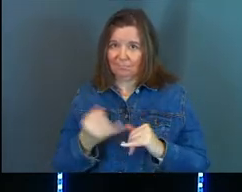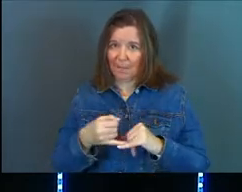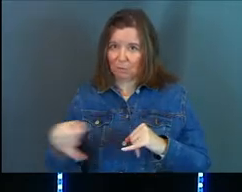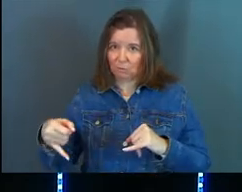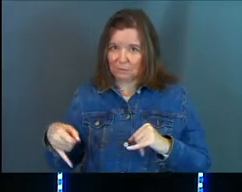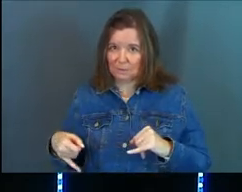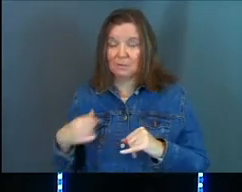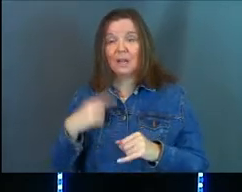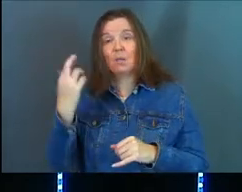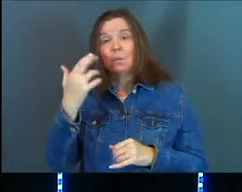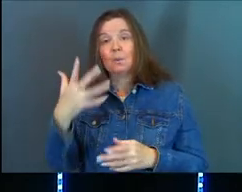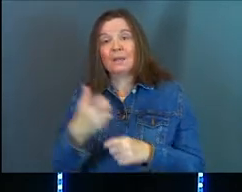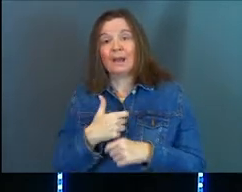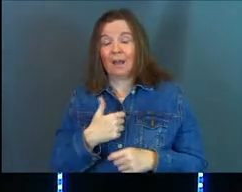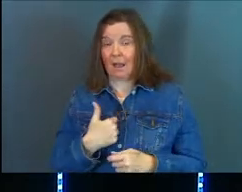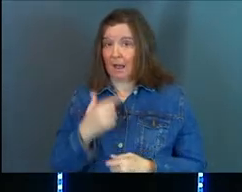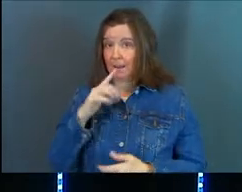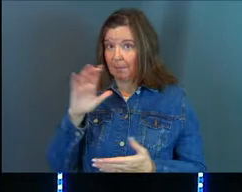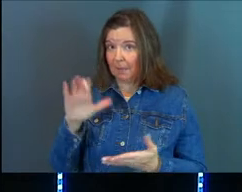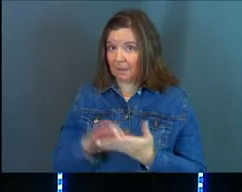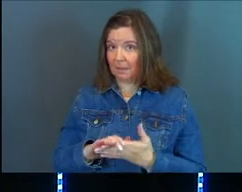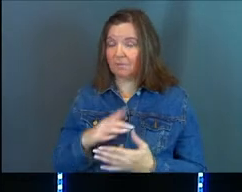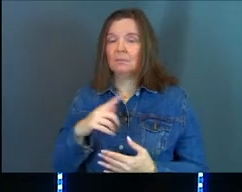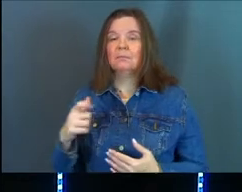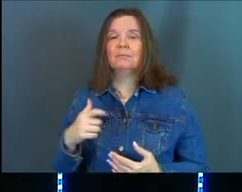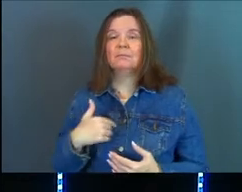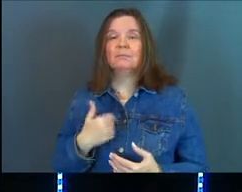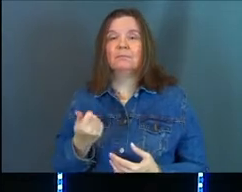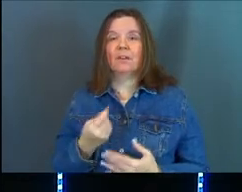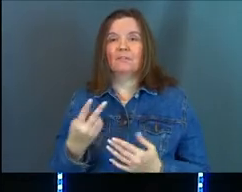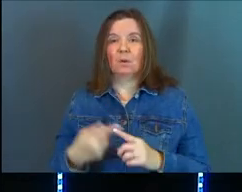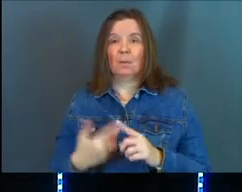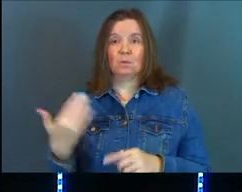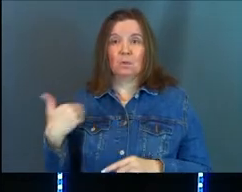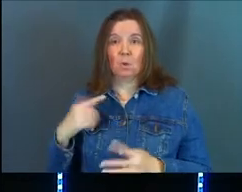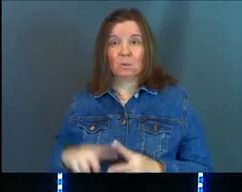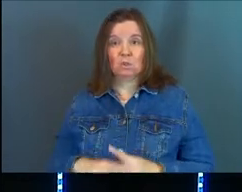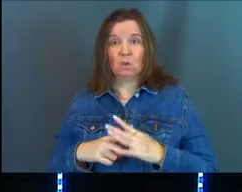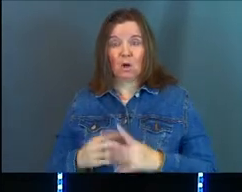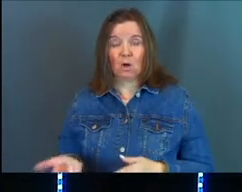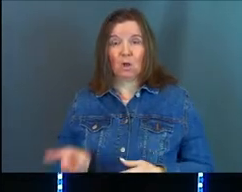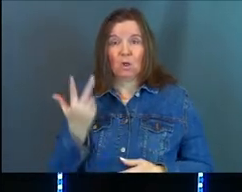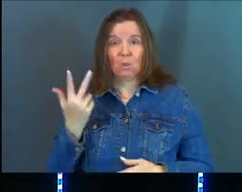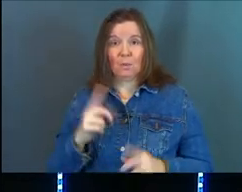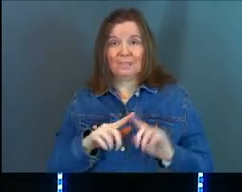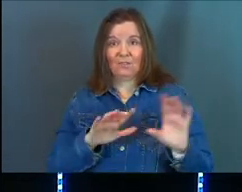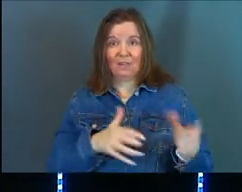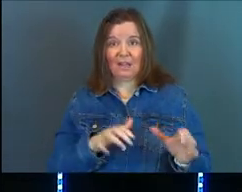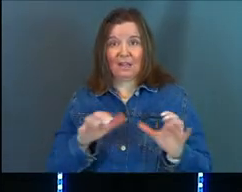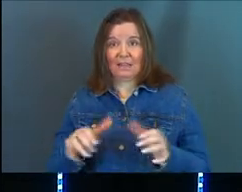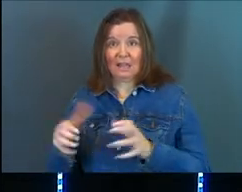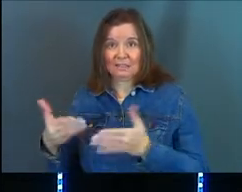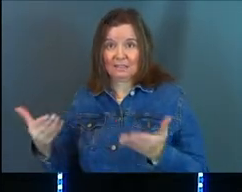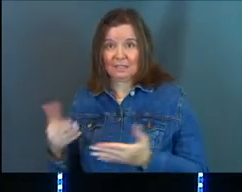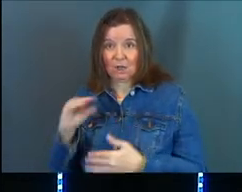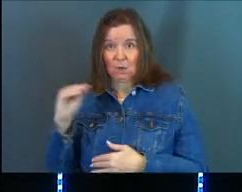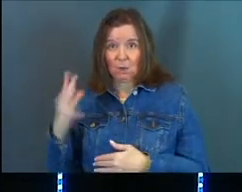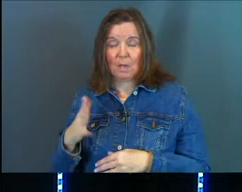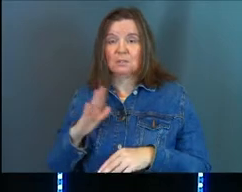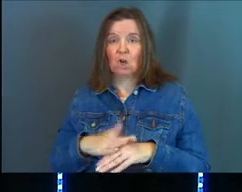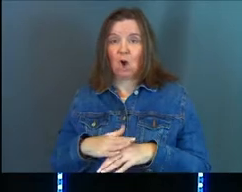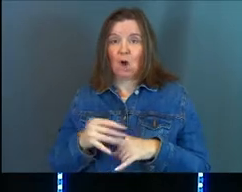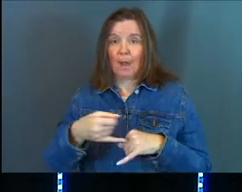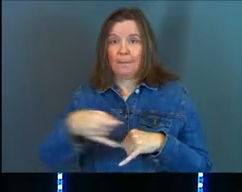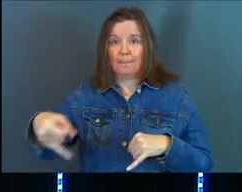we got these questions, I believe, is because a few months back, we started three different classes here at Grace